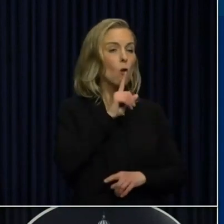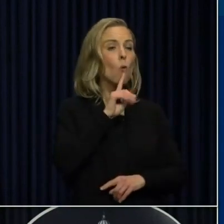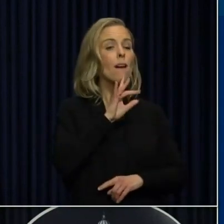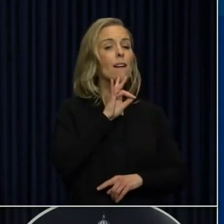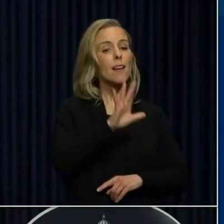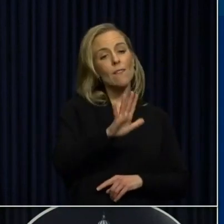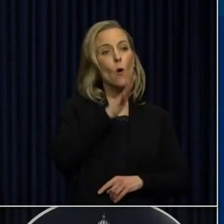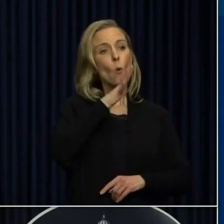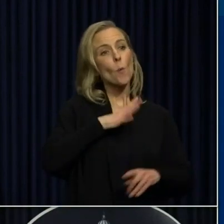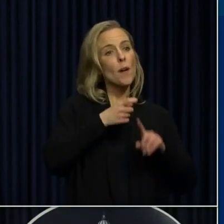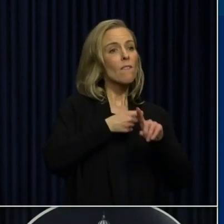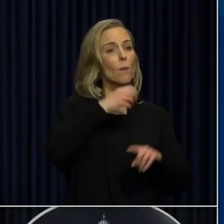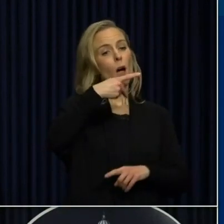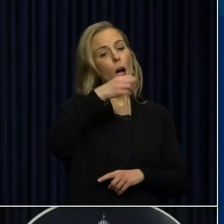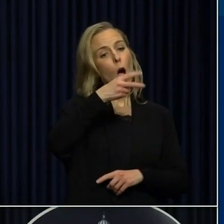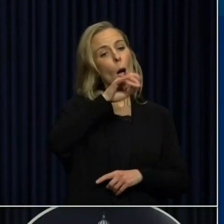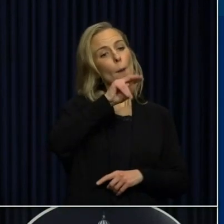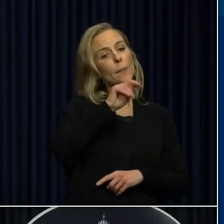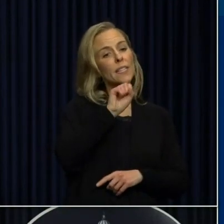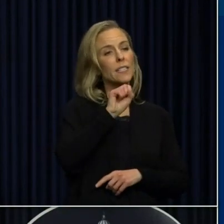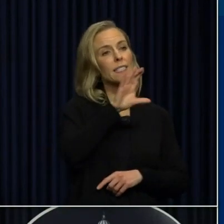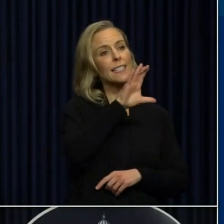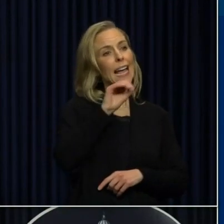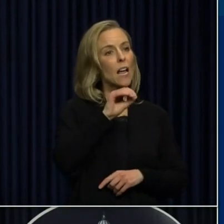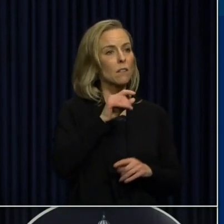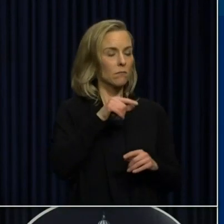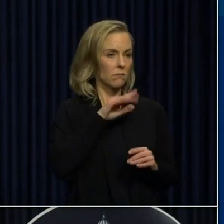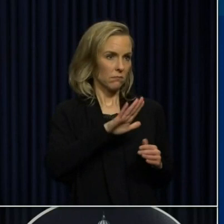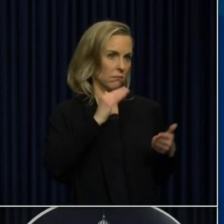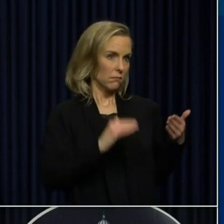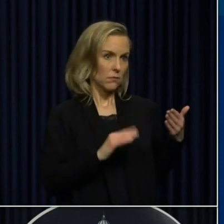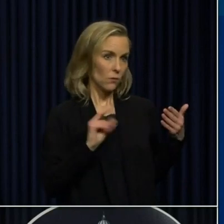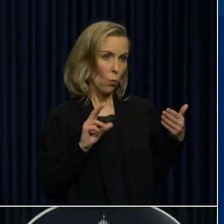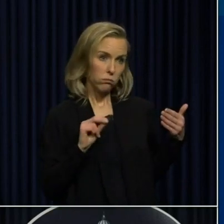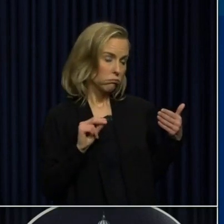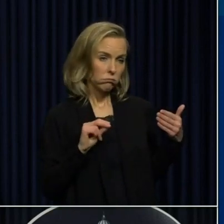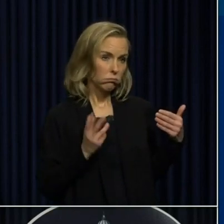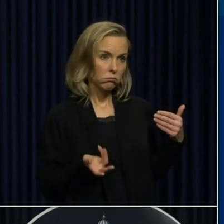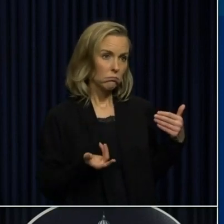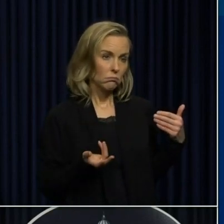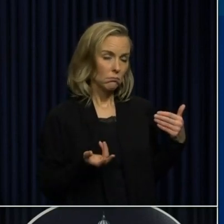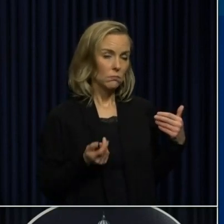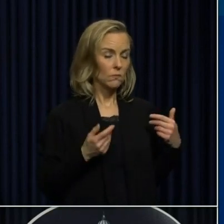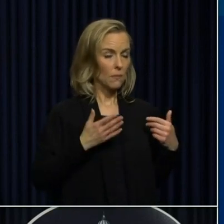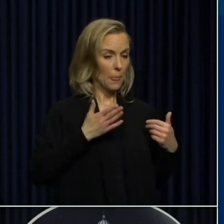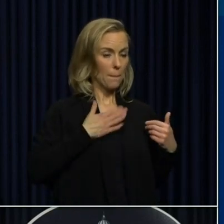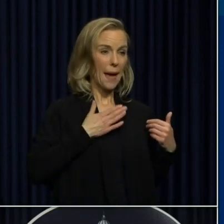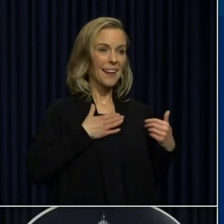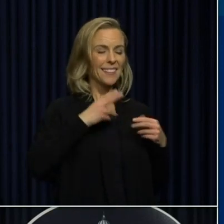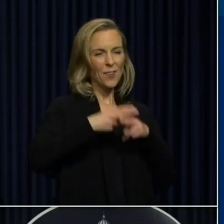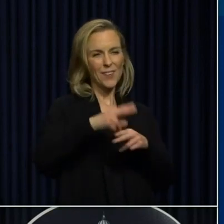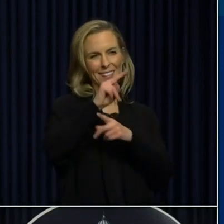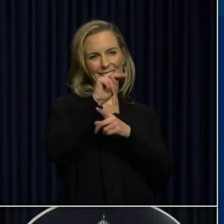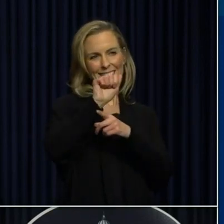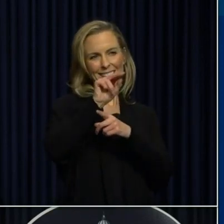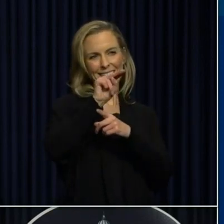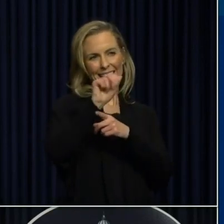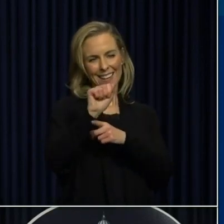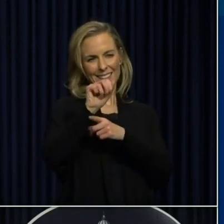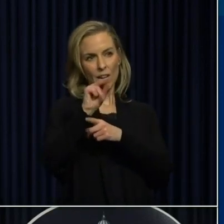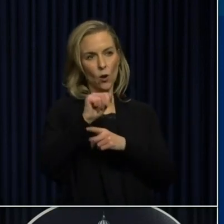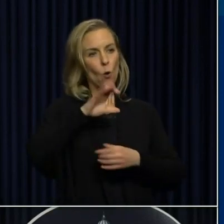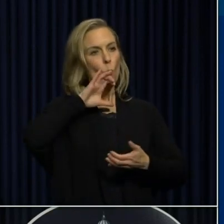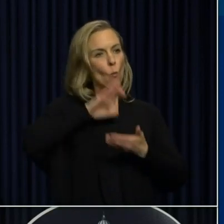85-year-old woman from Hopkins County on a daily list. No, she's not. She said, my Nana was a wife,